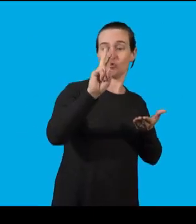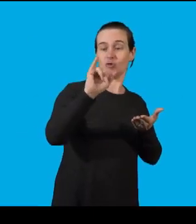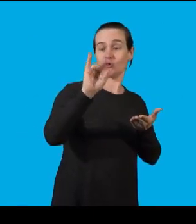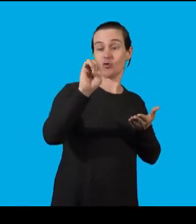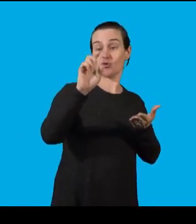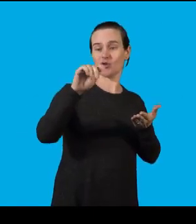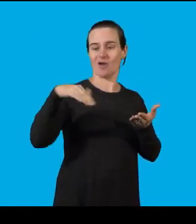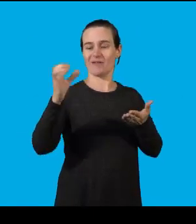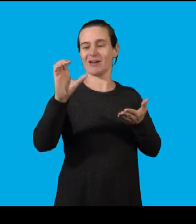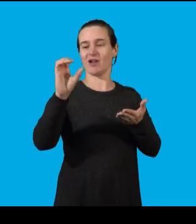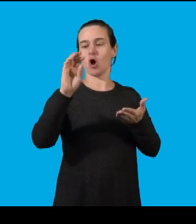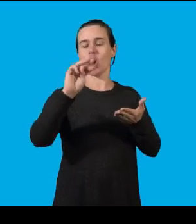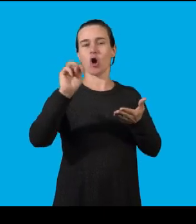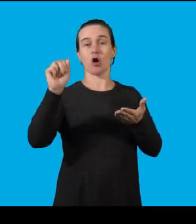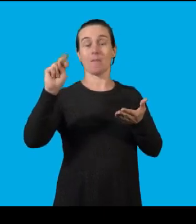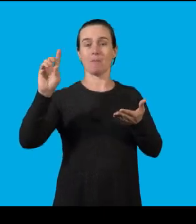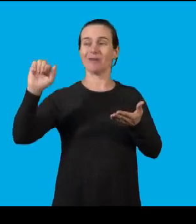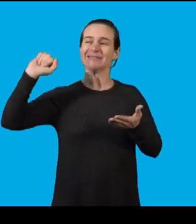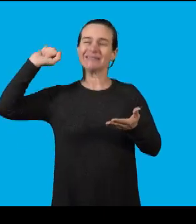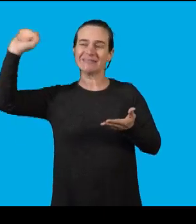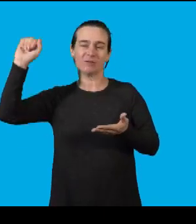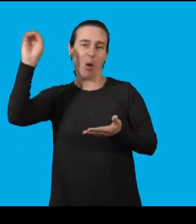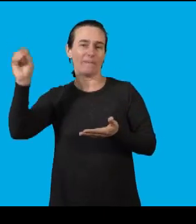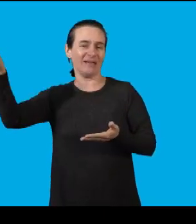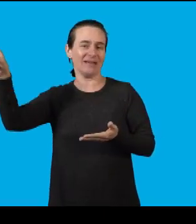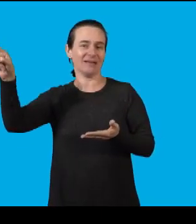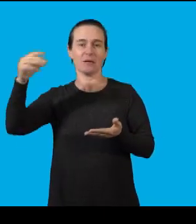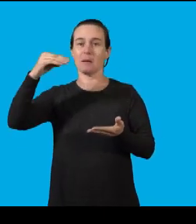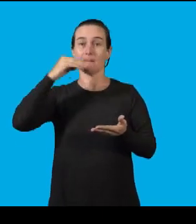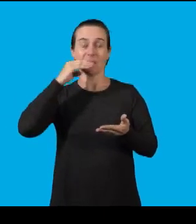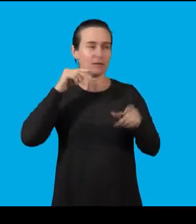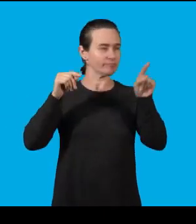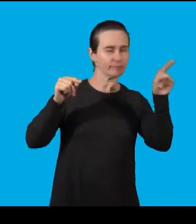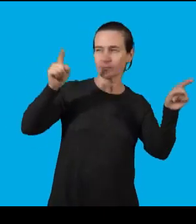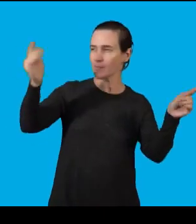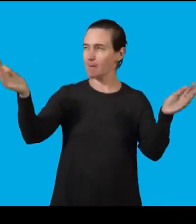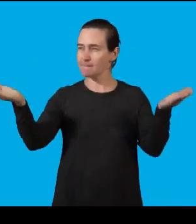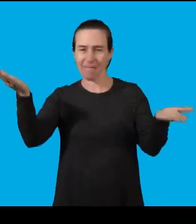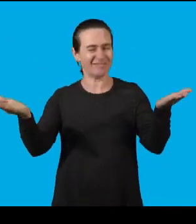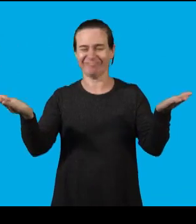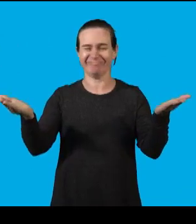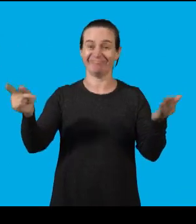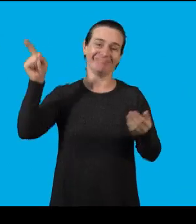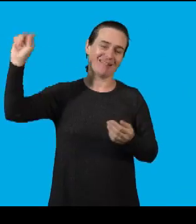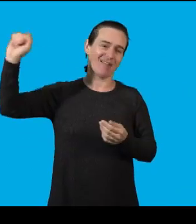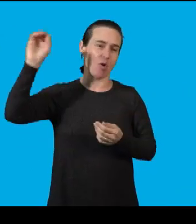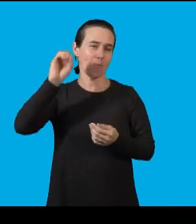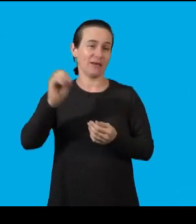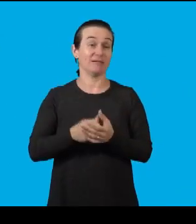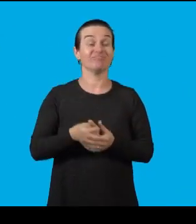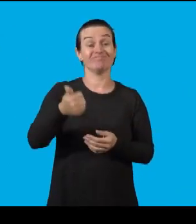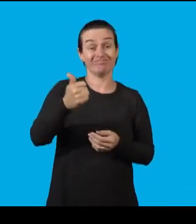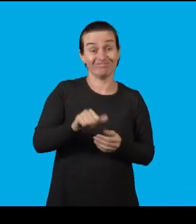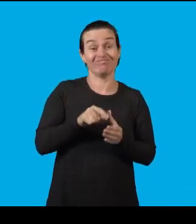the Soviet command's viewpoint, therefore it is one-sided. Another possible response is